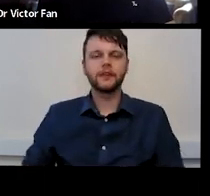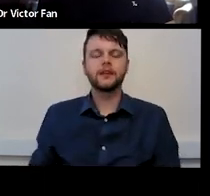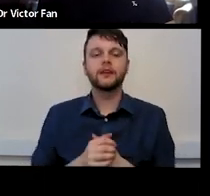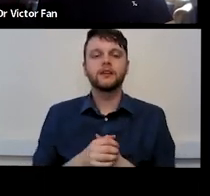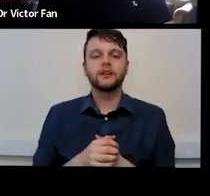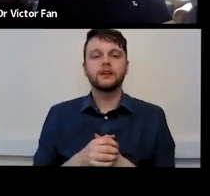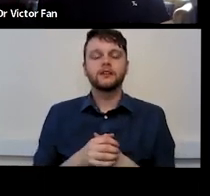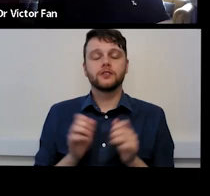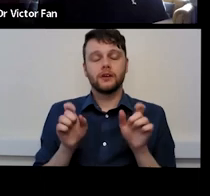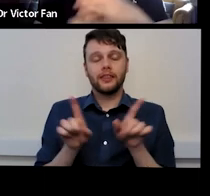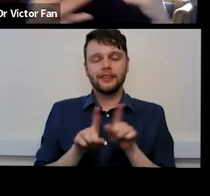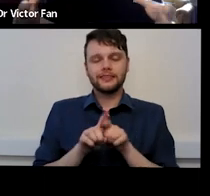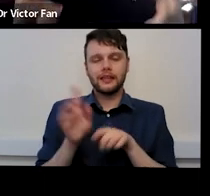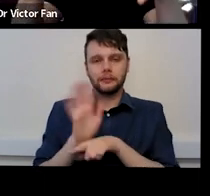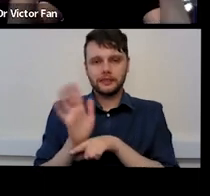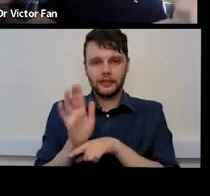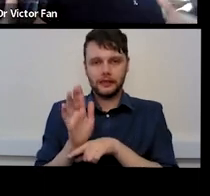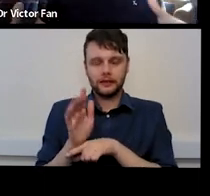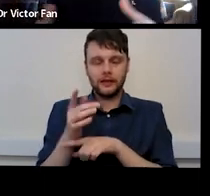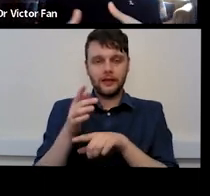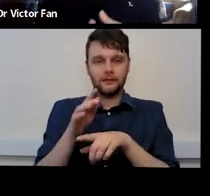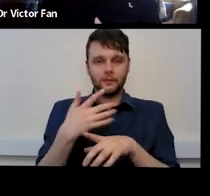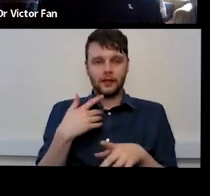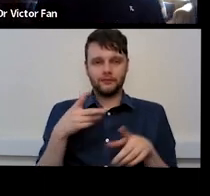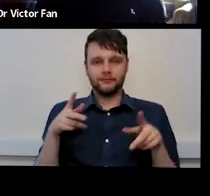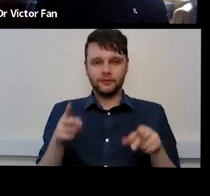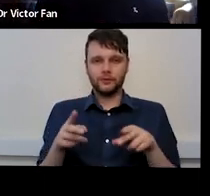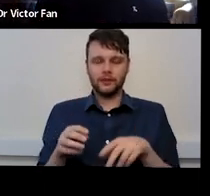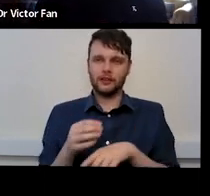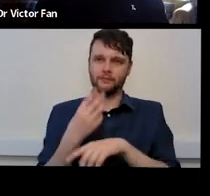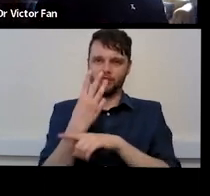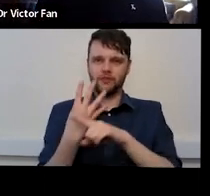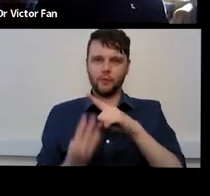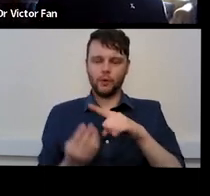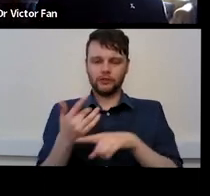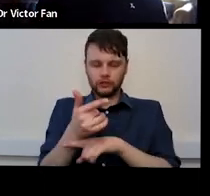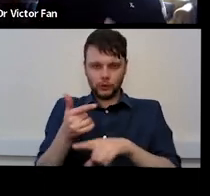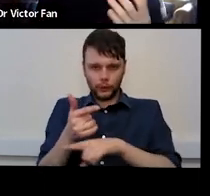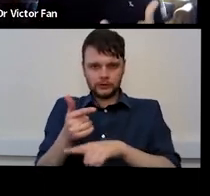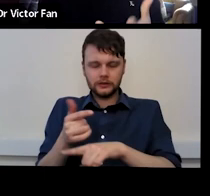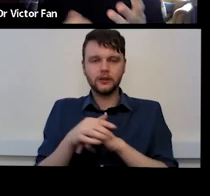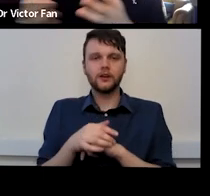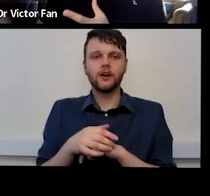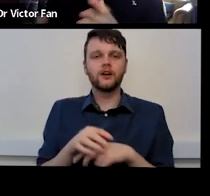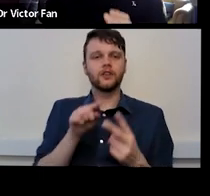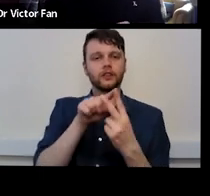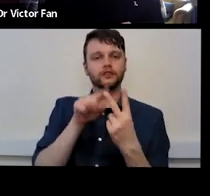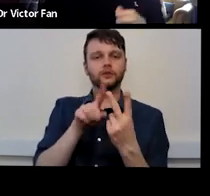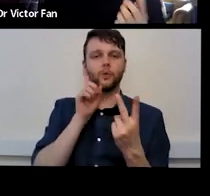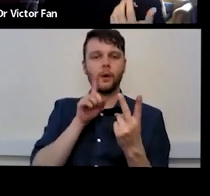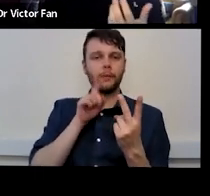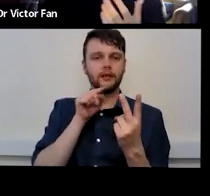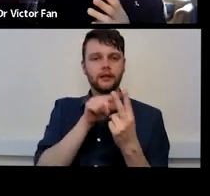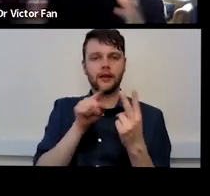in the same scene, the film will cut into a three-quarter shot of these of the two women and